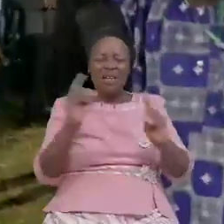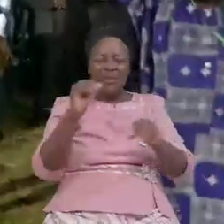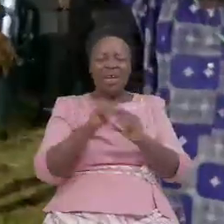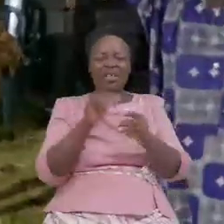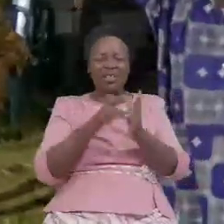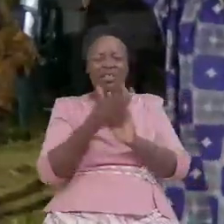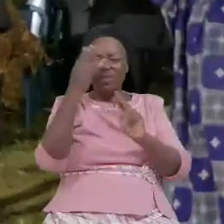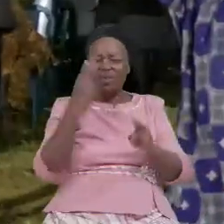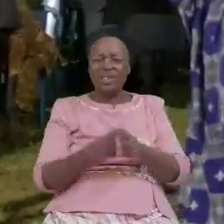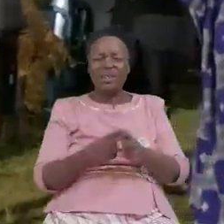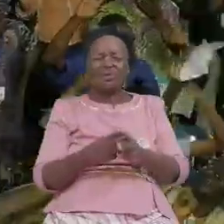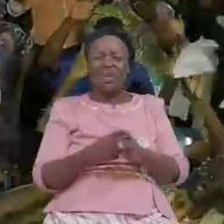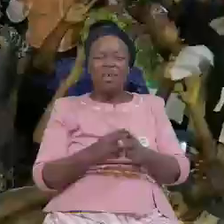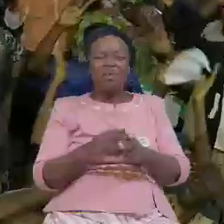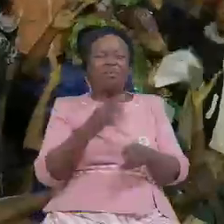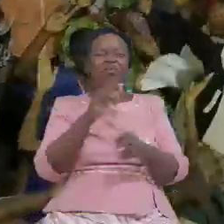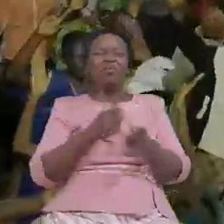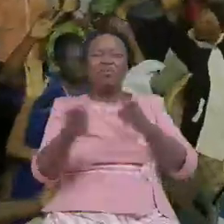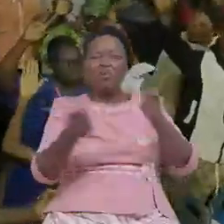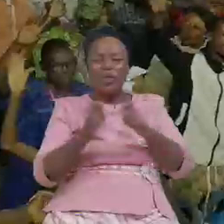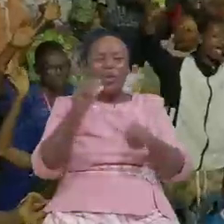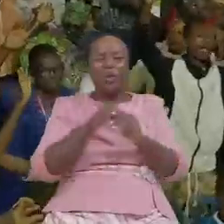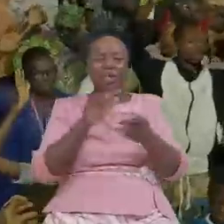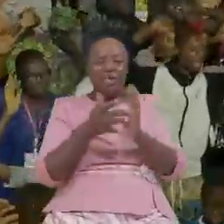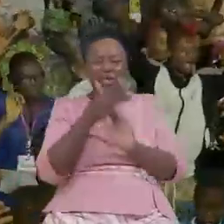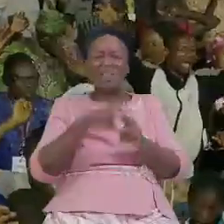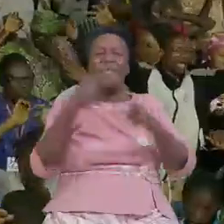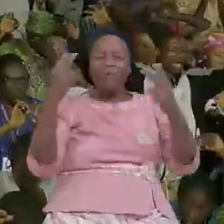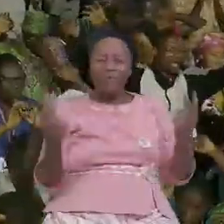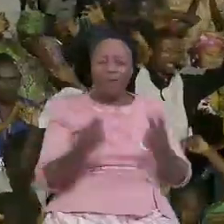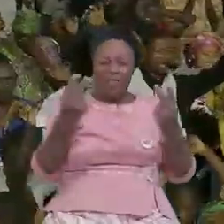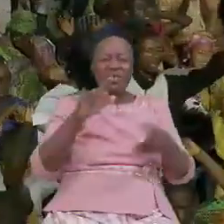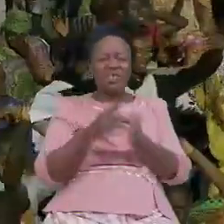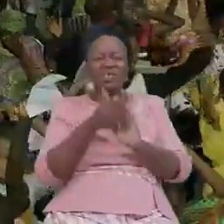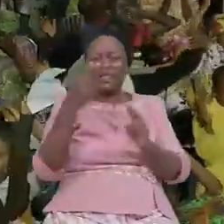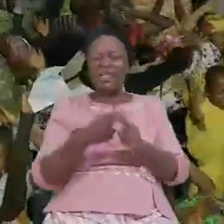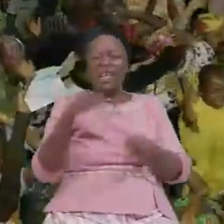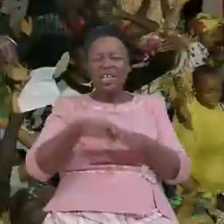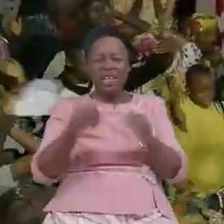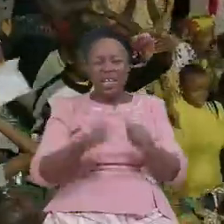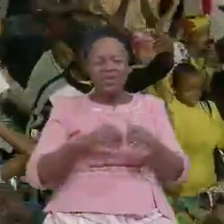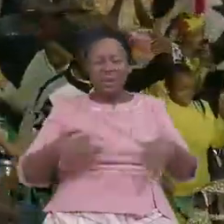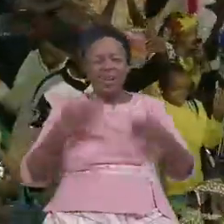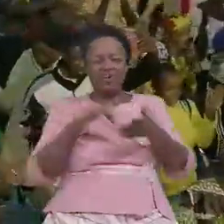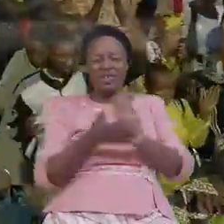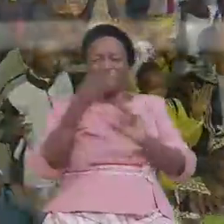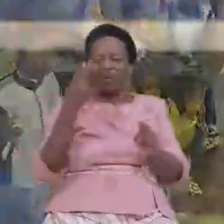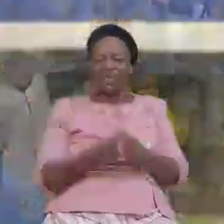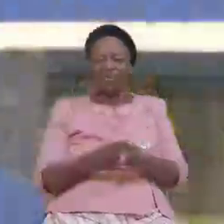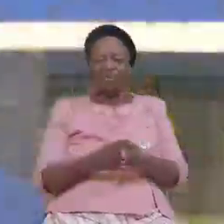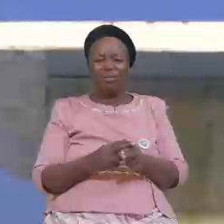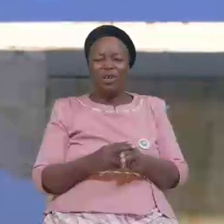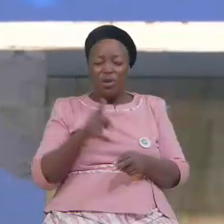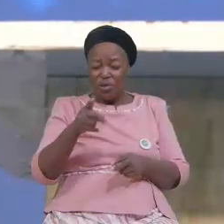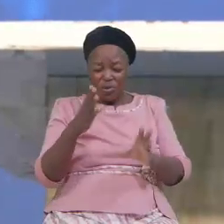deliverances, dominion, victory in every life. You've got